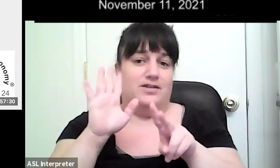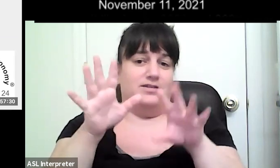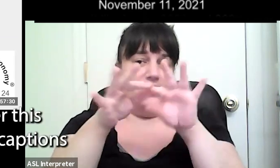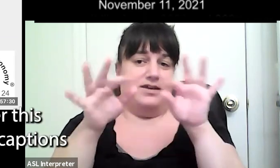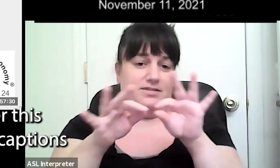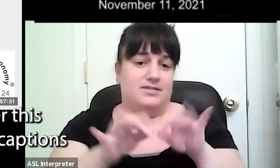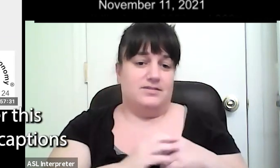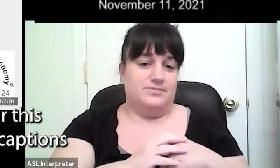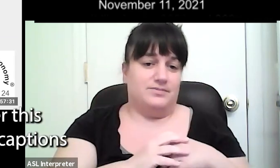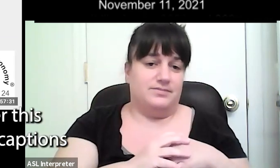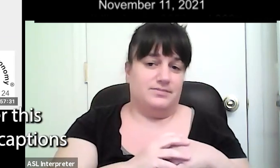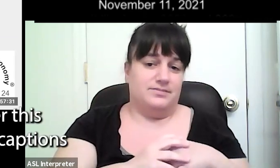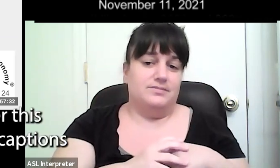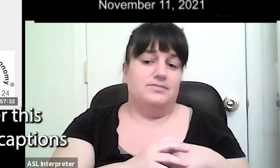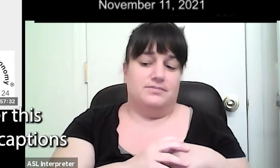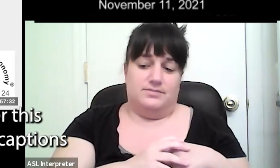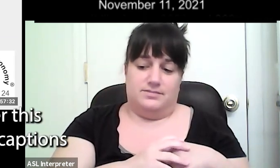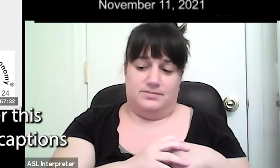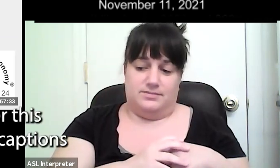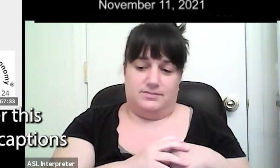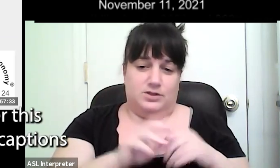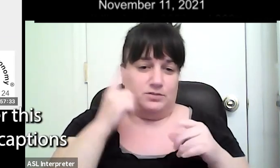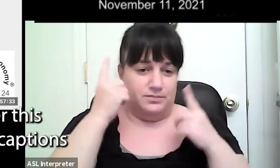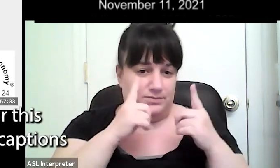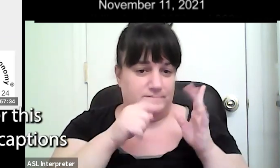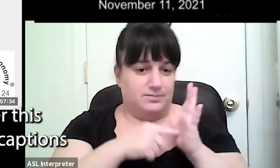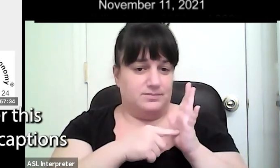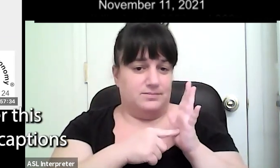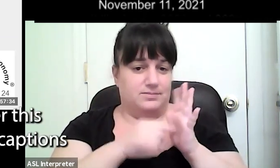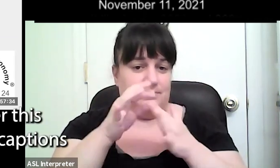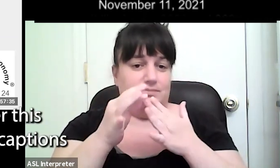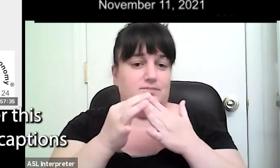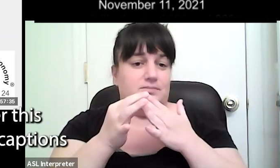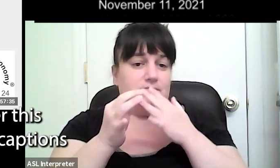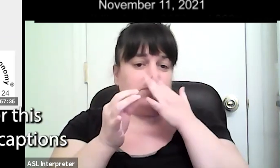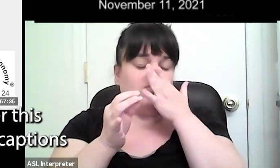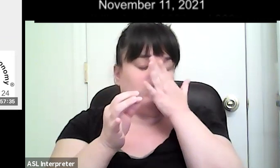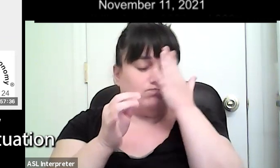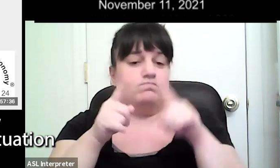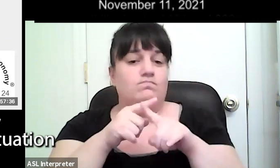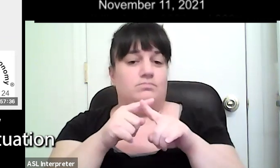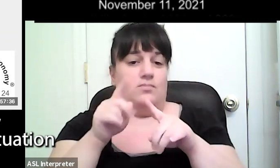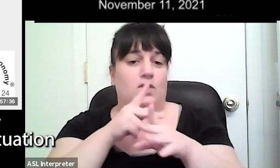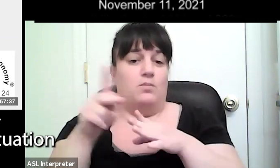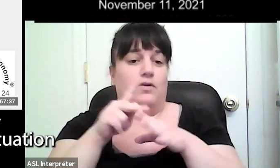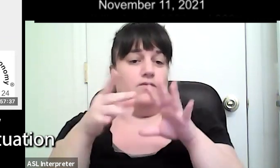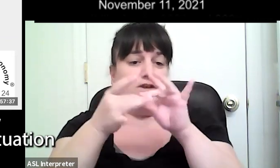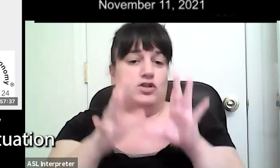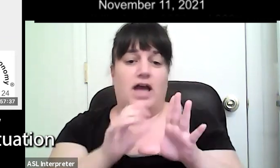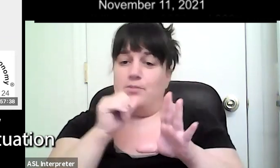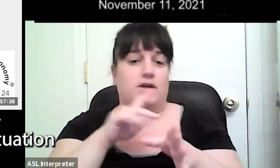transcription. So I'd like to say that to consider this as an option when a professional captioner is not available